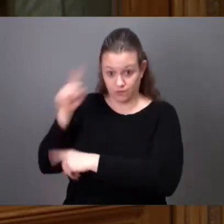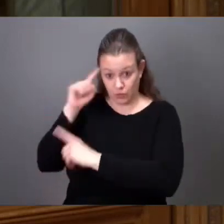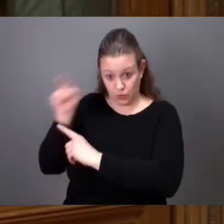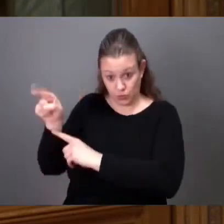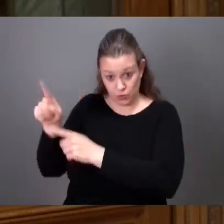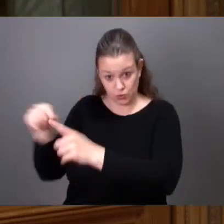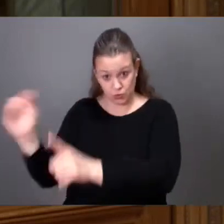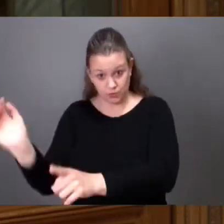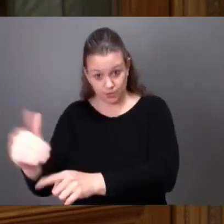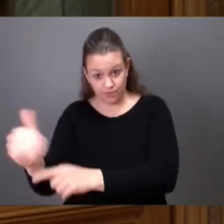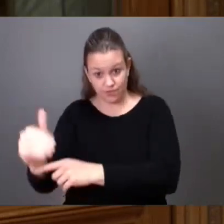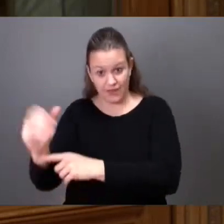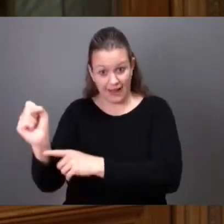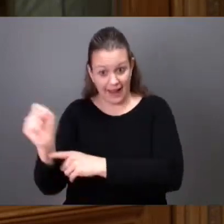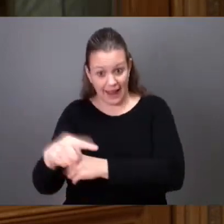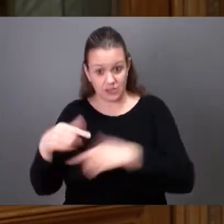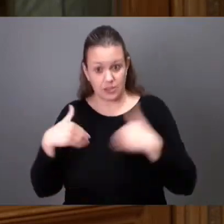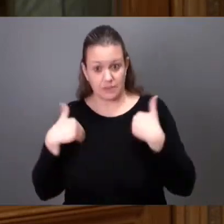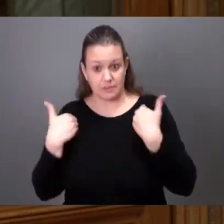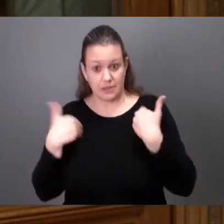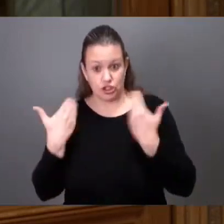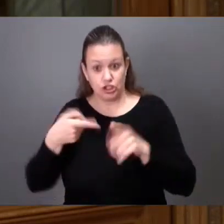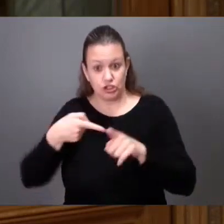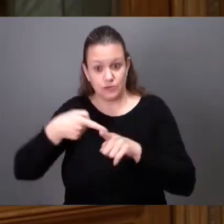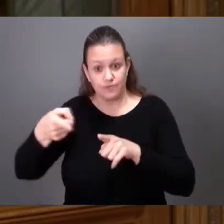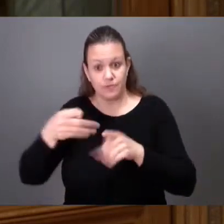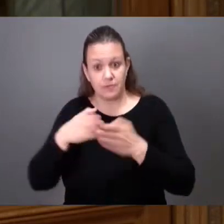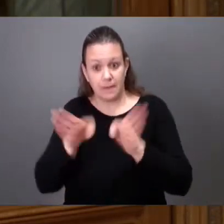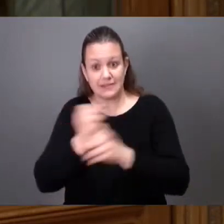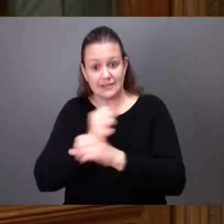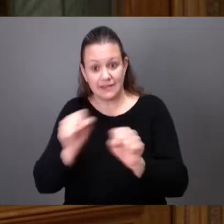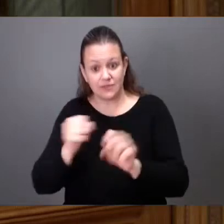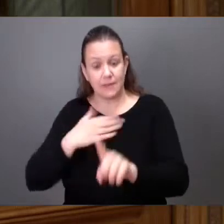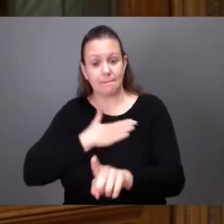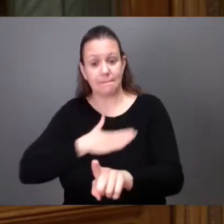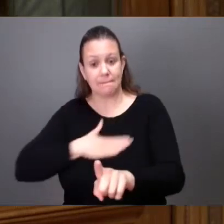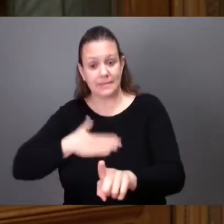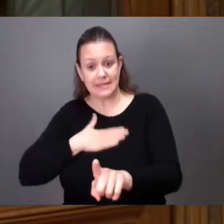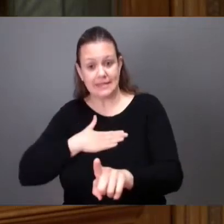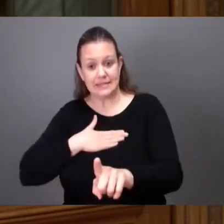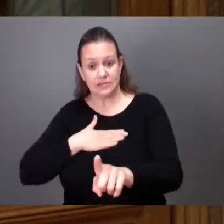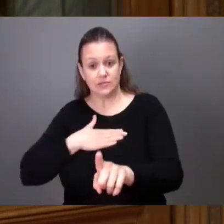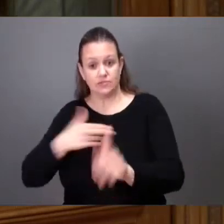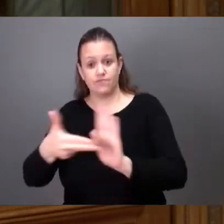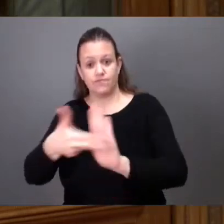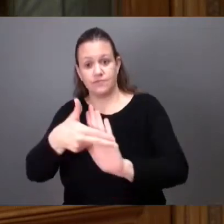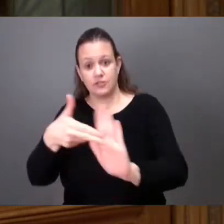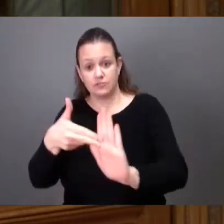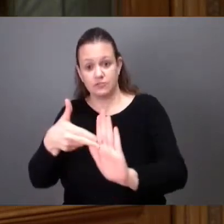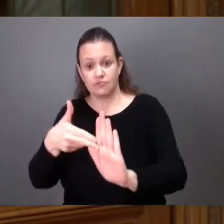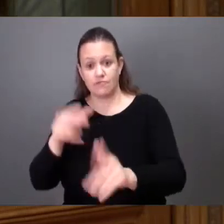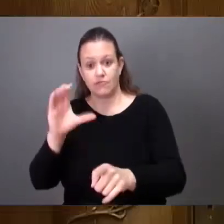to designate the BC Conservation Officer Service as a police or law enforcement service effective immediately.